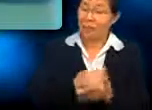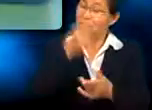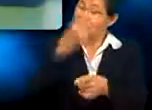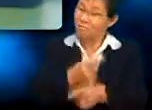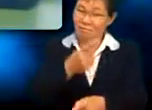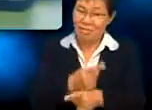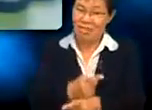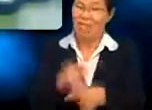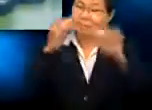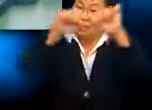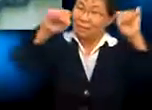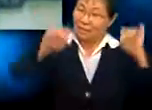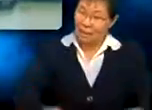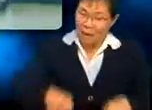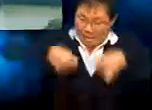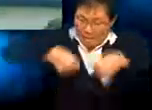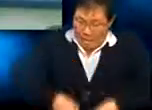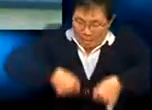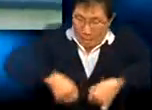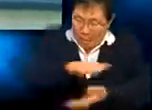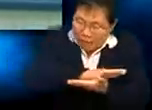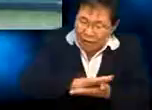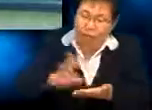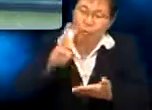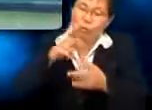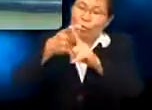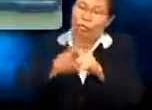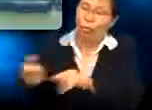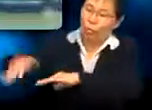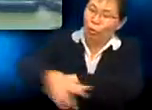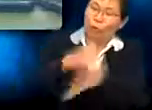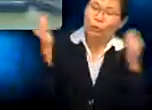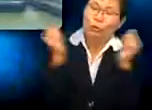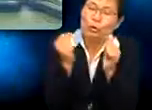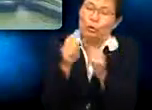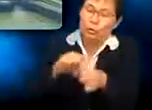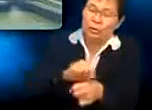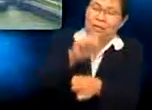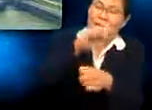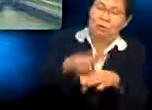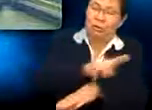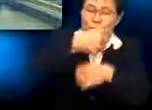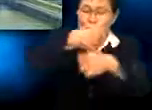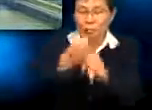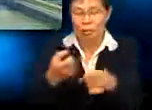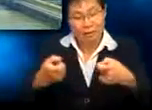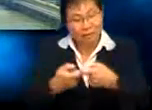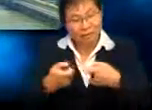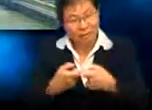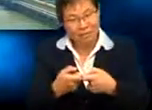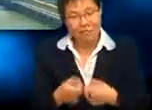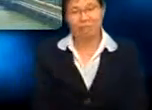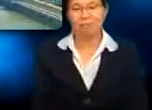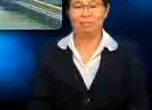That's right. The station pumps clean water from the sea to cool the steam it uses to produce